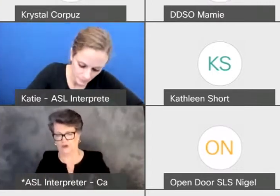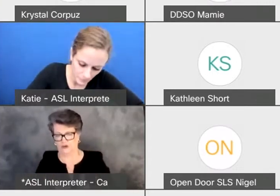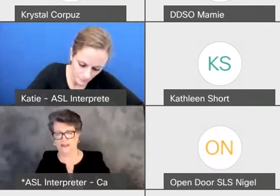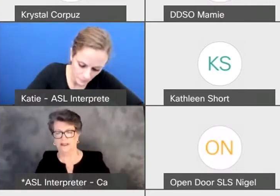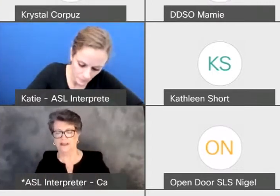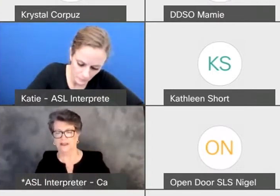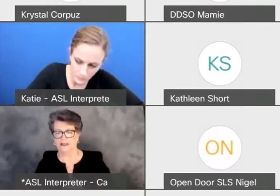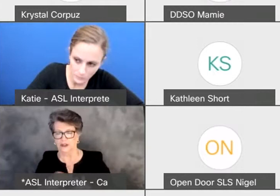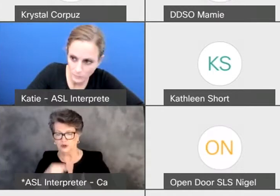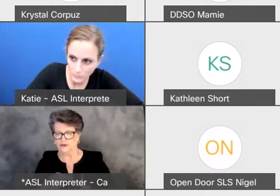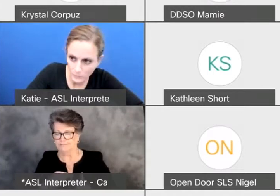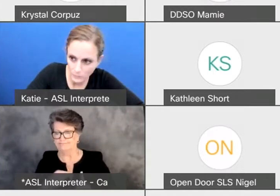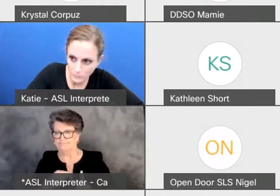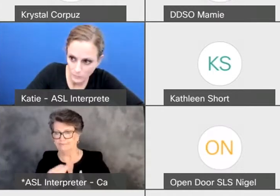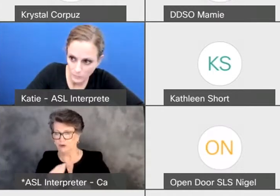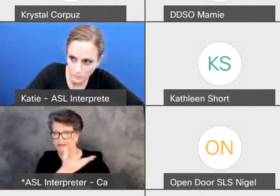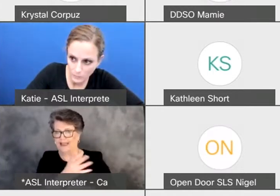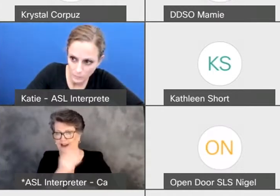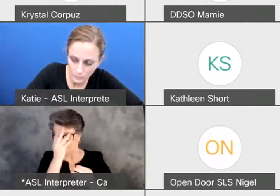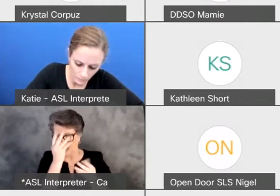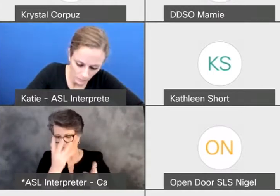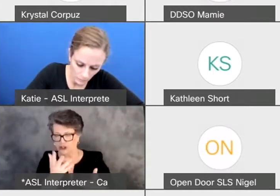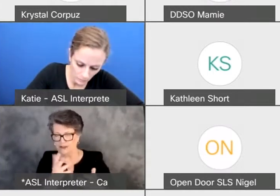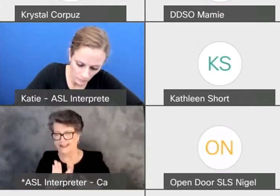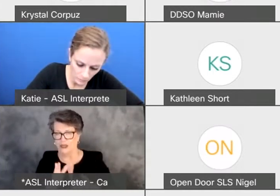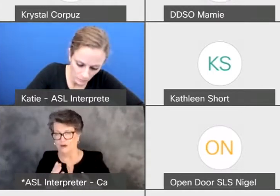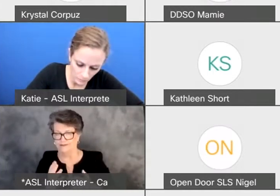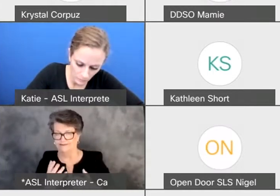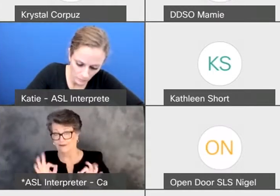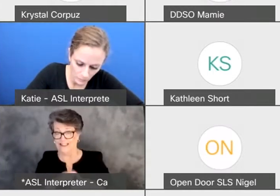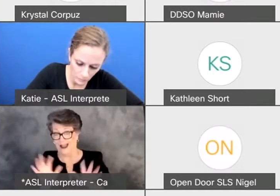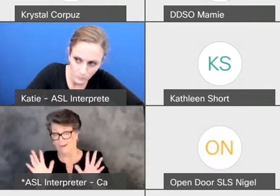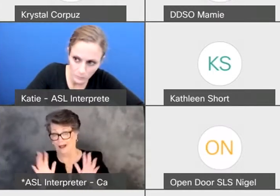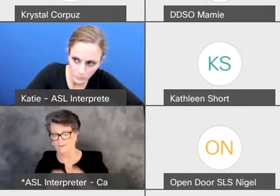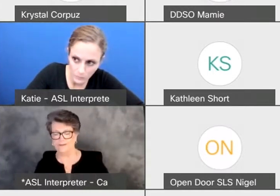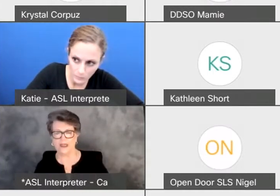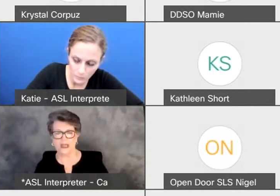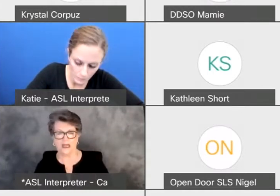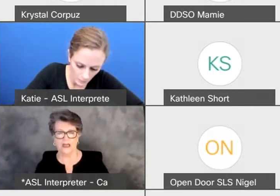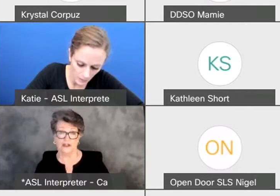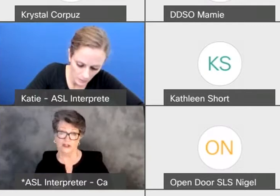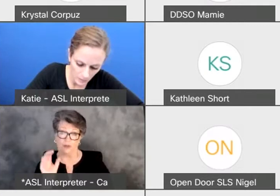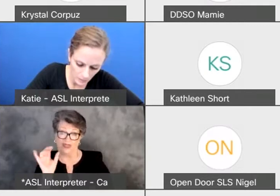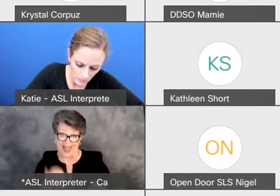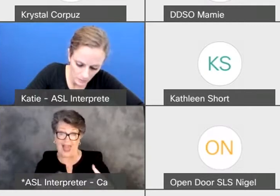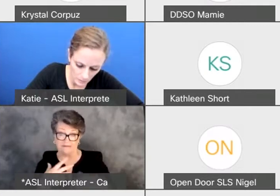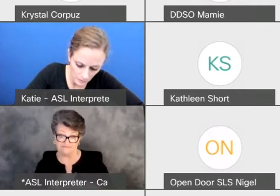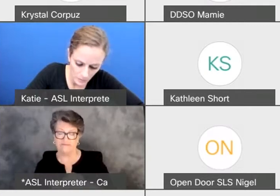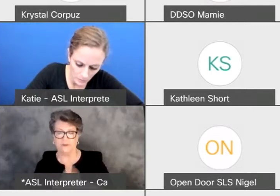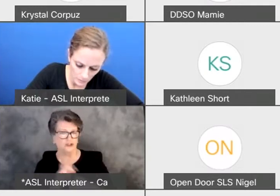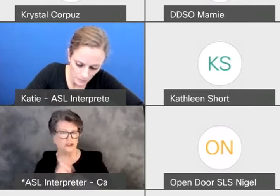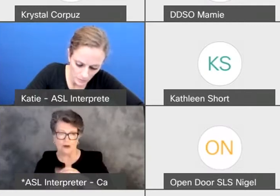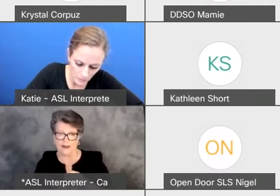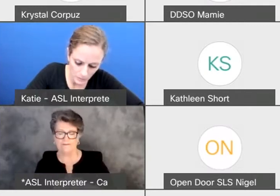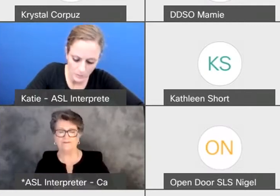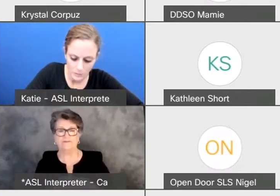get this information in your free times. So that being said, we'll jump right into it by